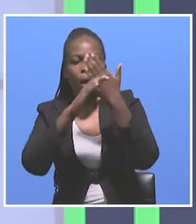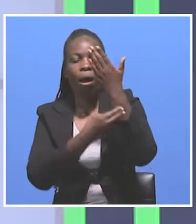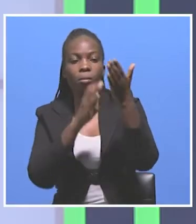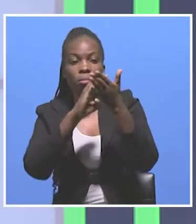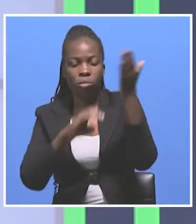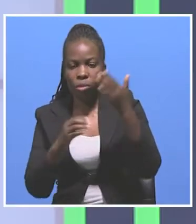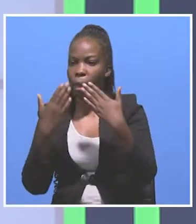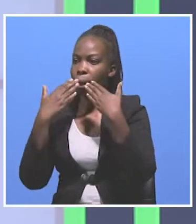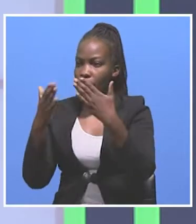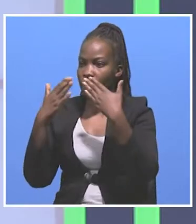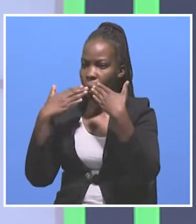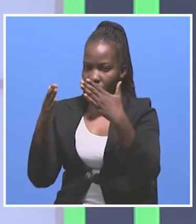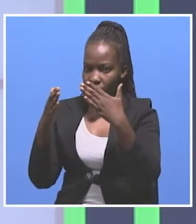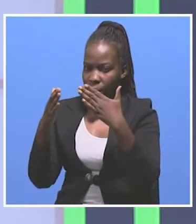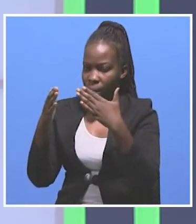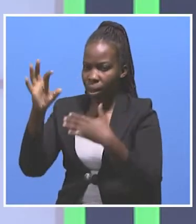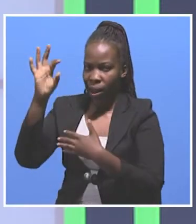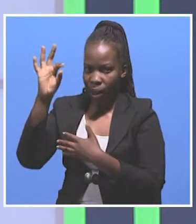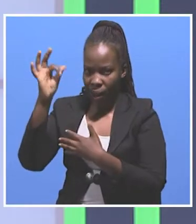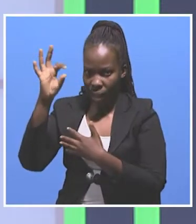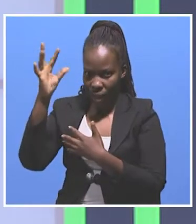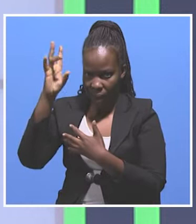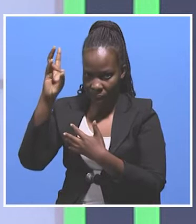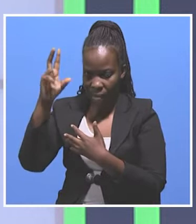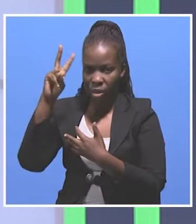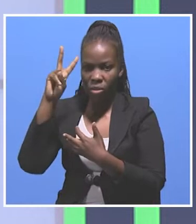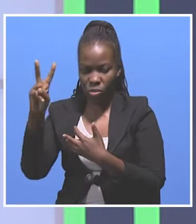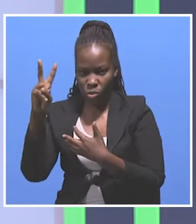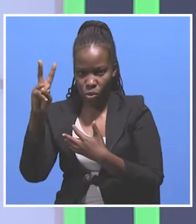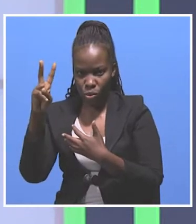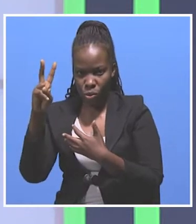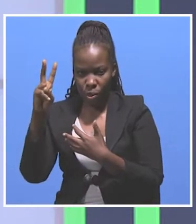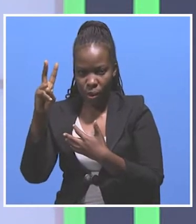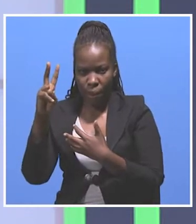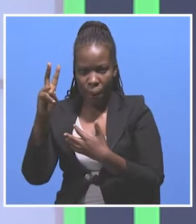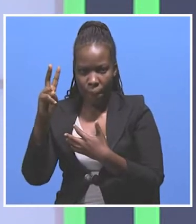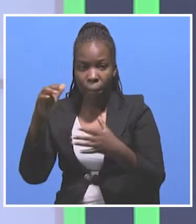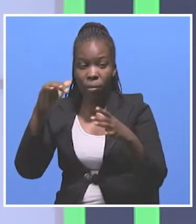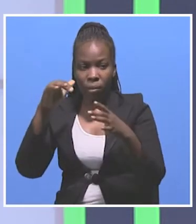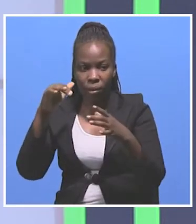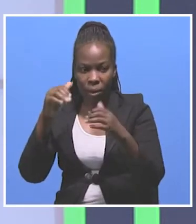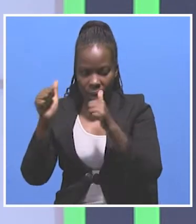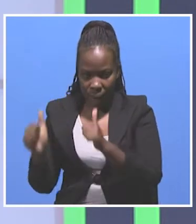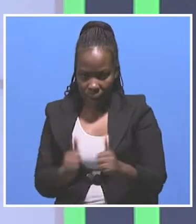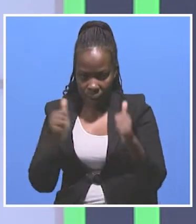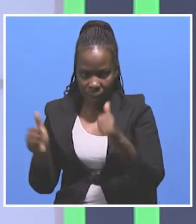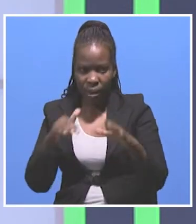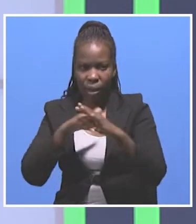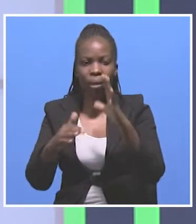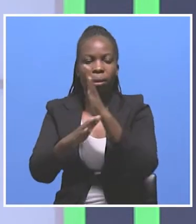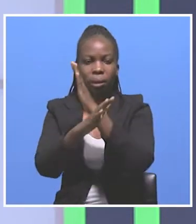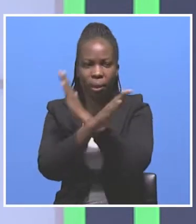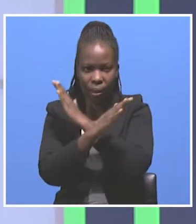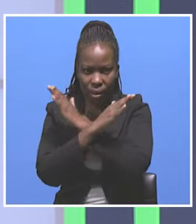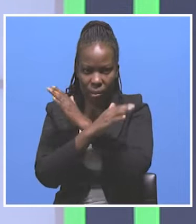So the 1972 Termination of Pregnancy Act, the act that we use in Zambia, and it was refined further